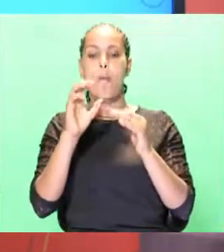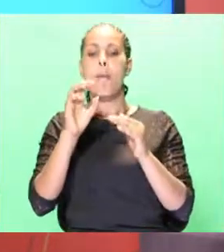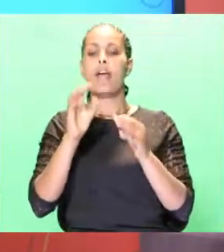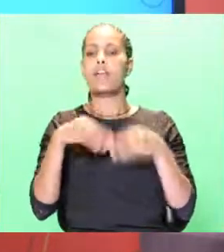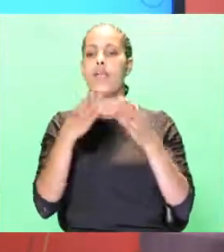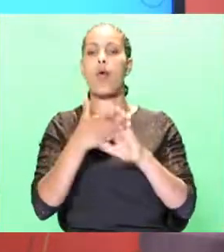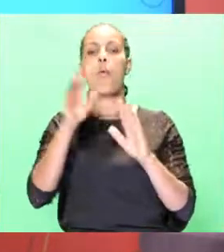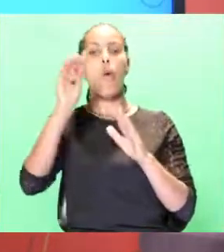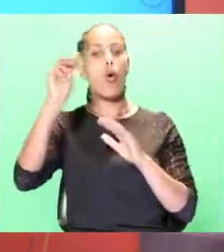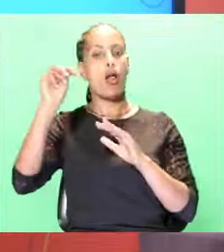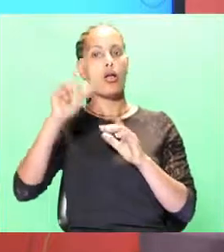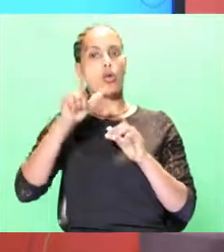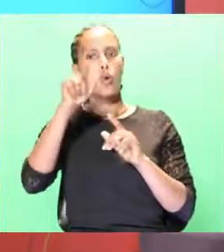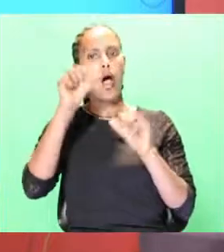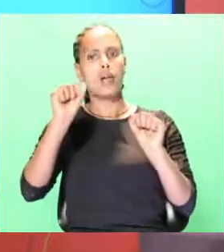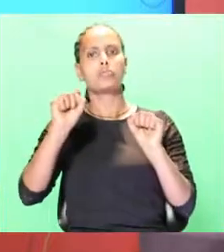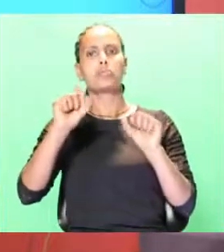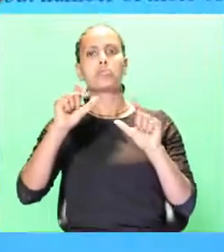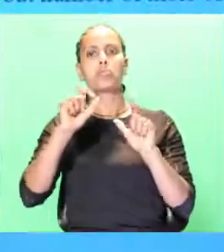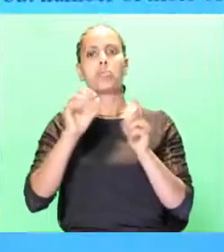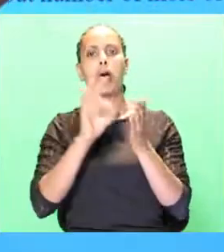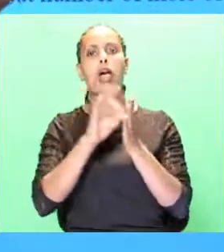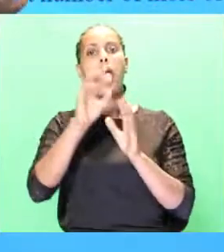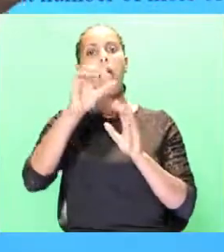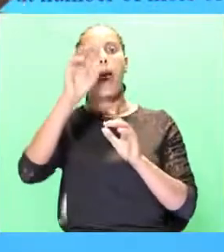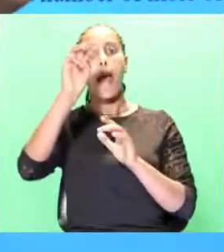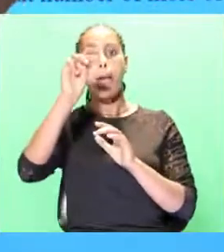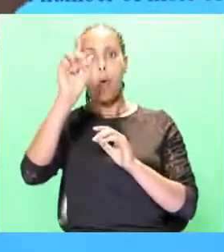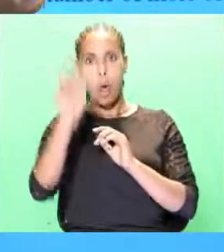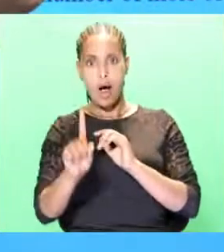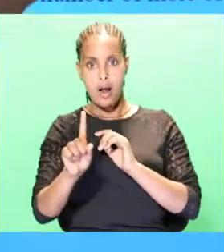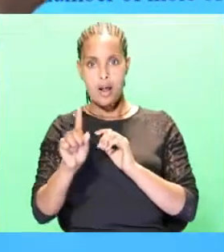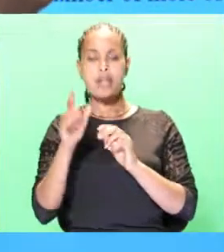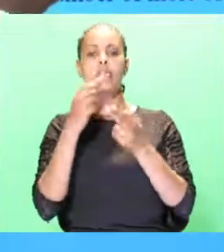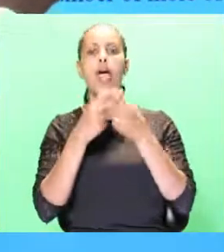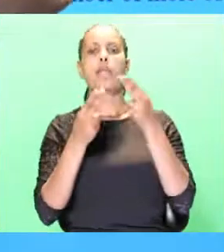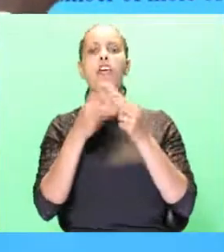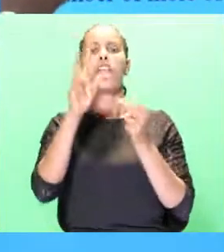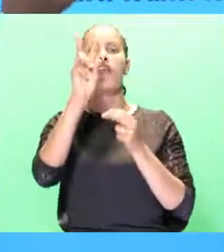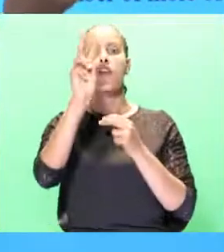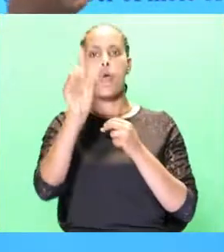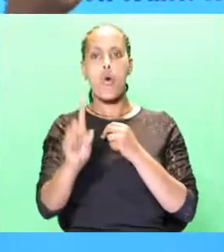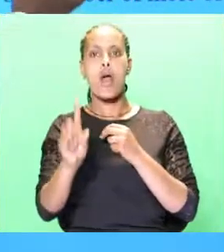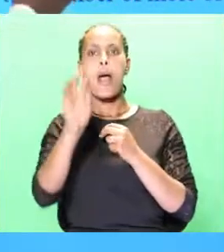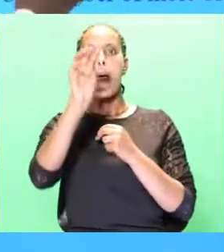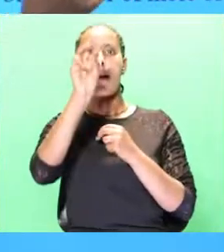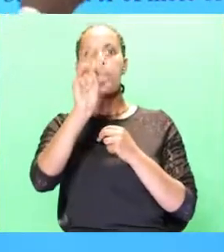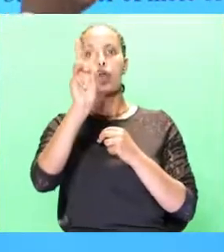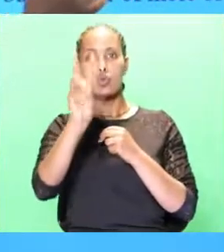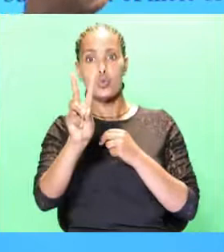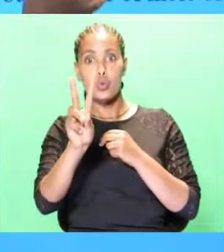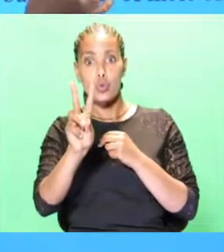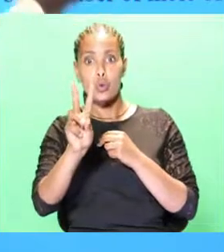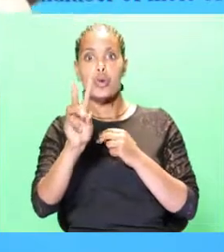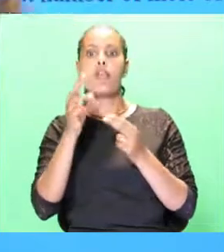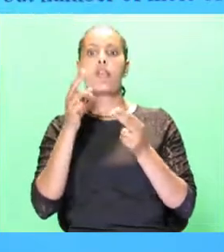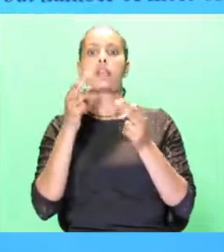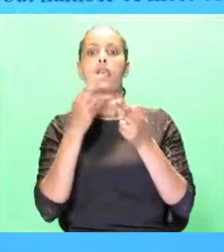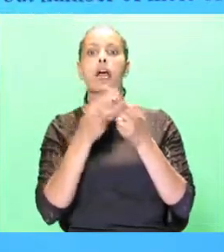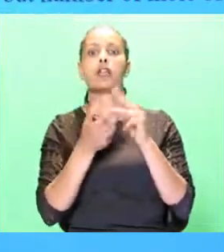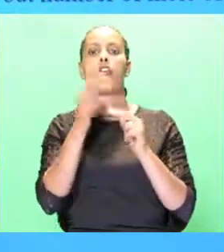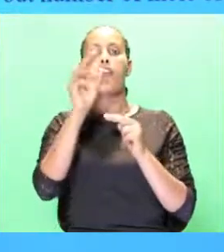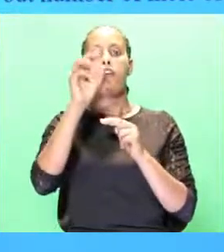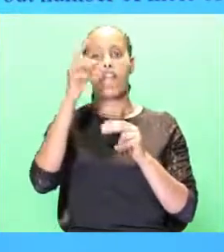molarity. You can write this as M1 times V1 equal M2 times volume